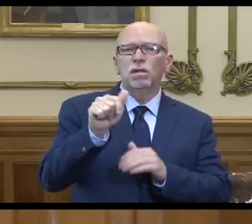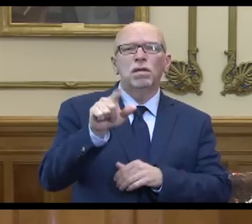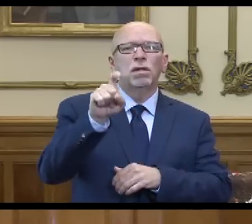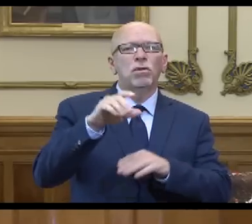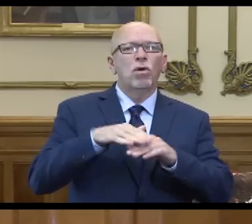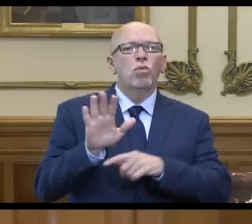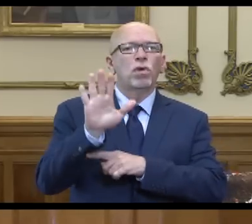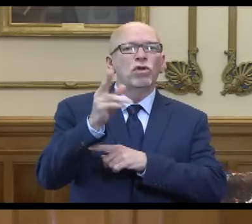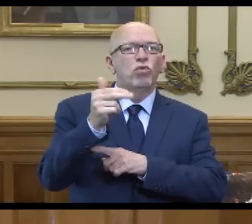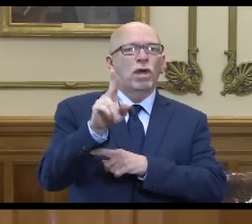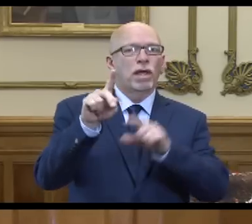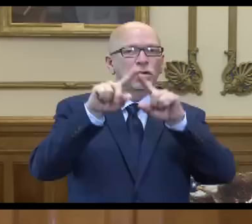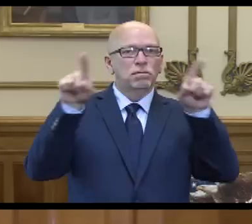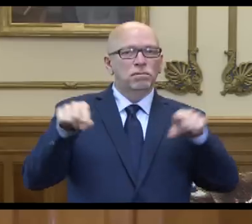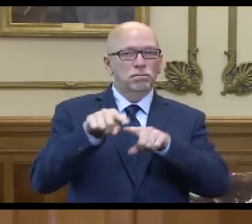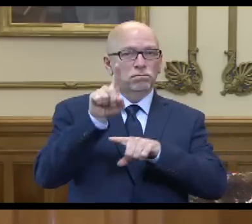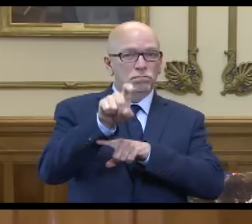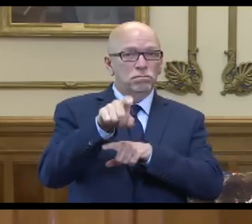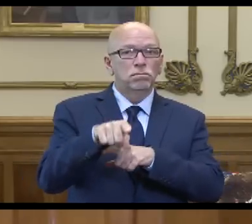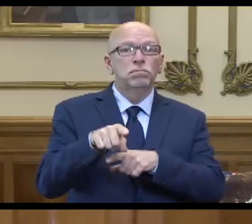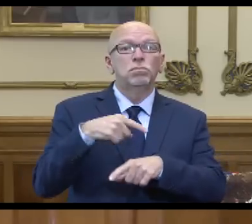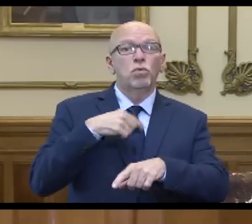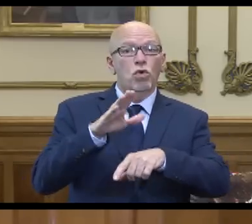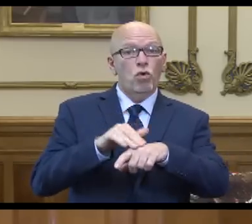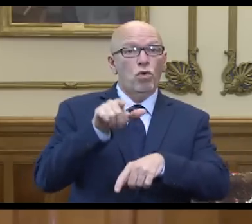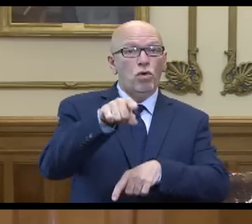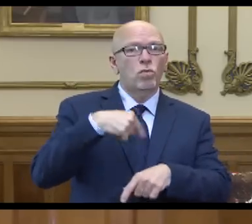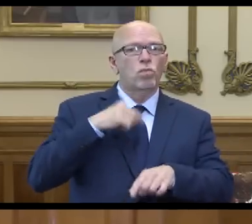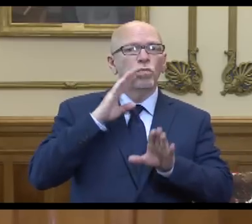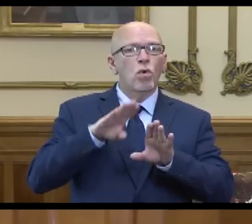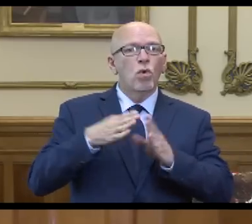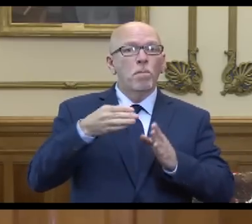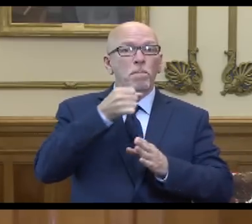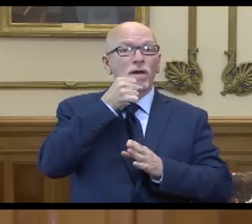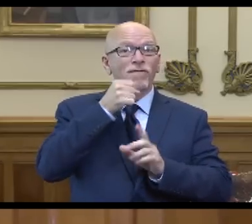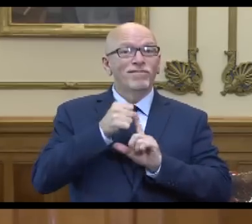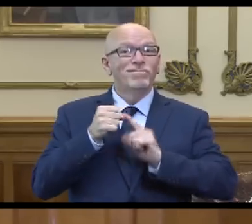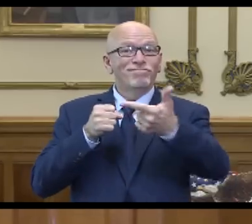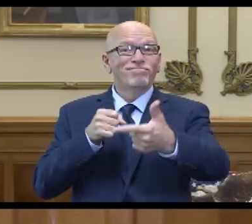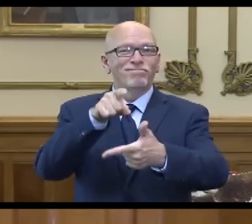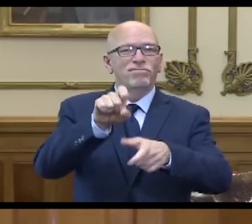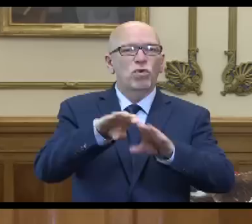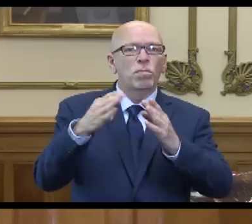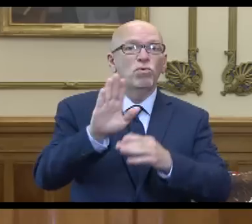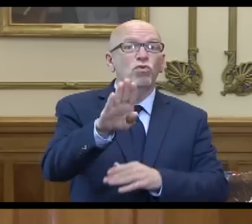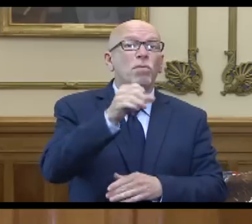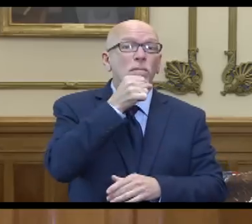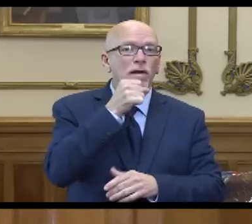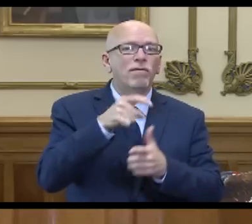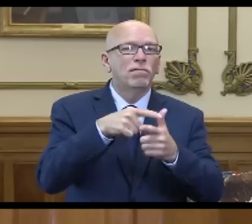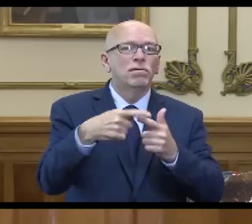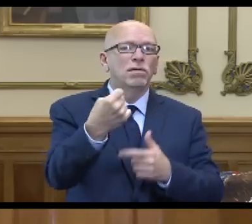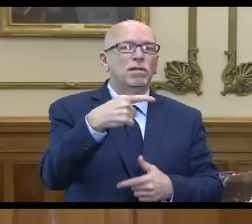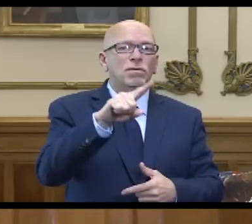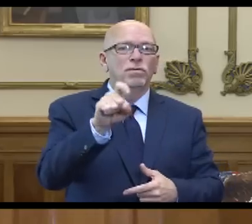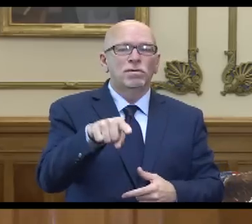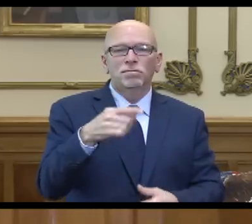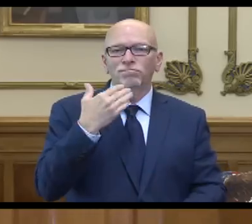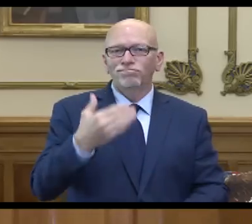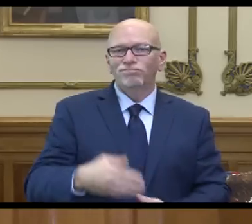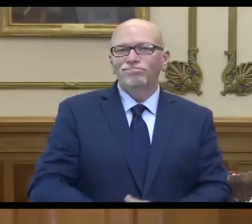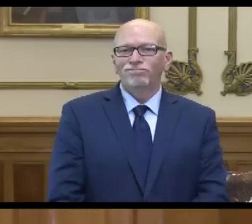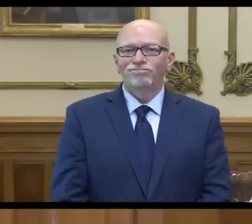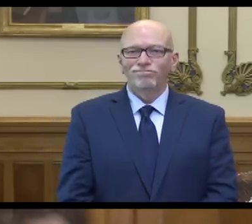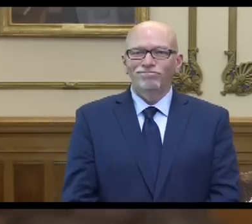click the Raise Your Hand button. When you are called upon, we will unmute your microphone, and then you also will have to unmute your microphone.